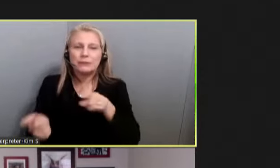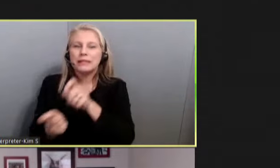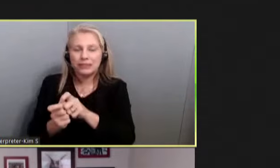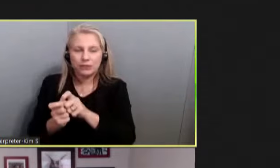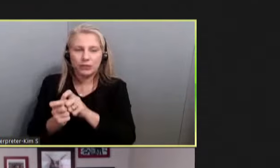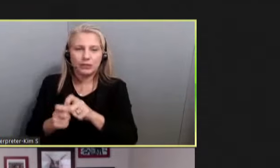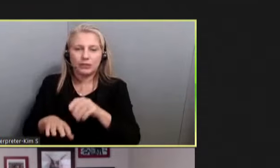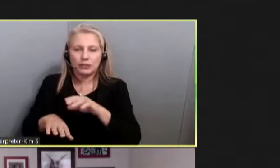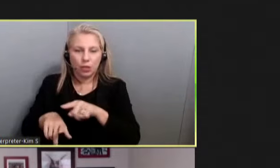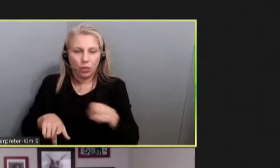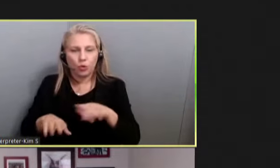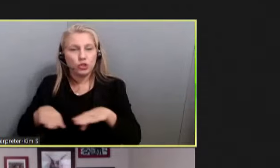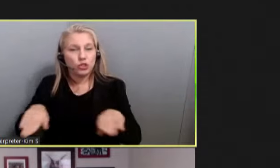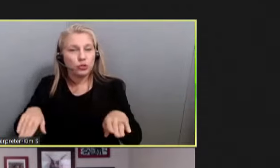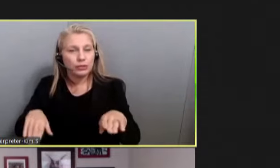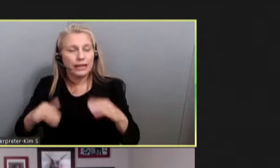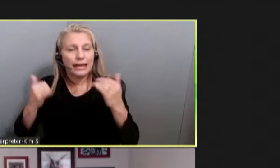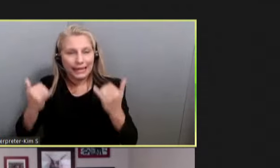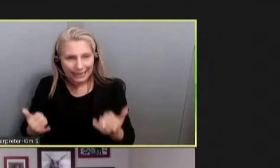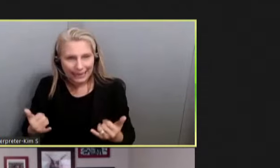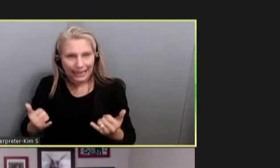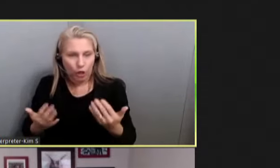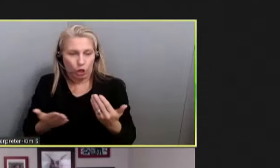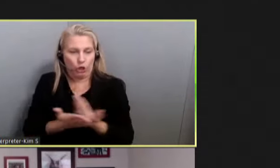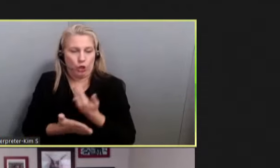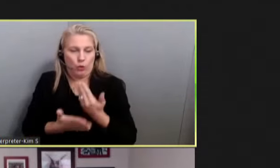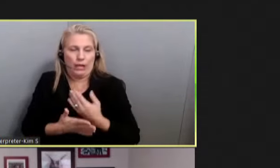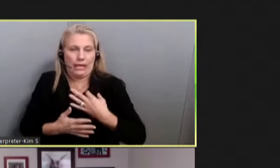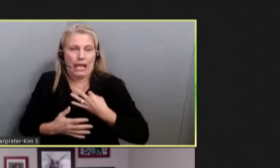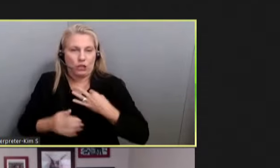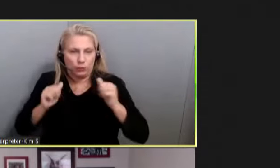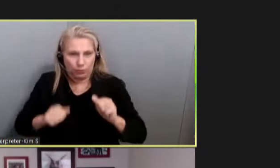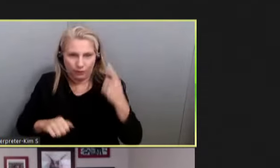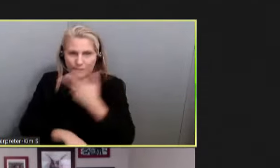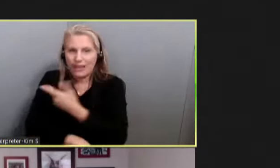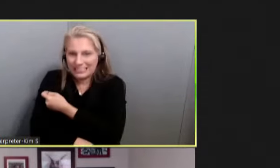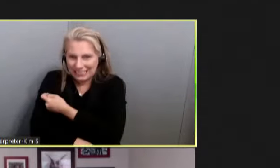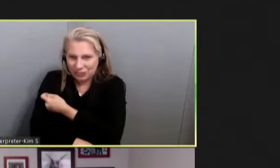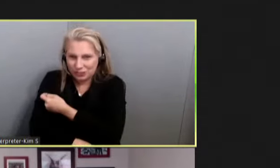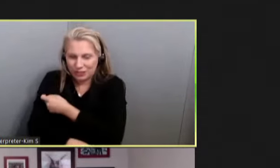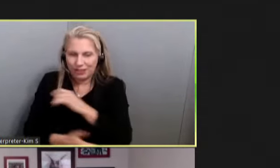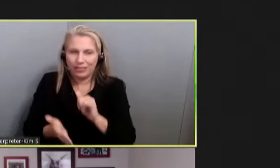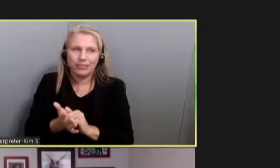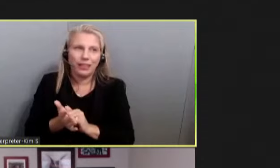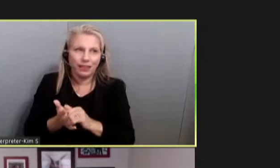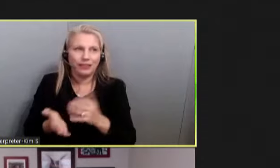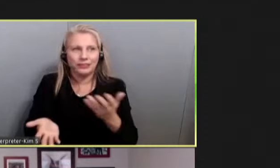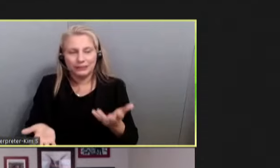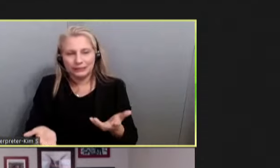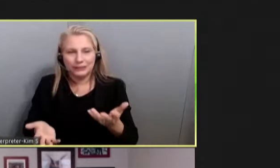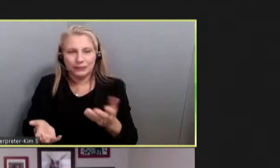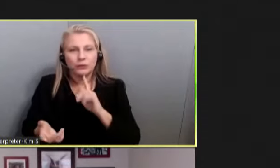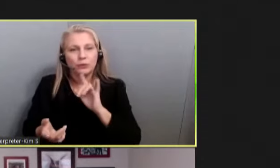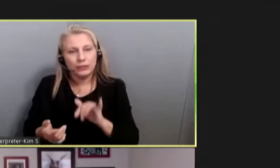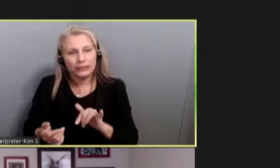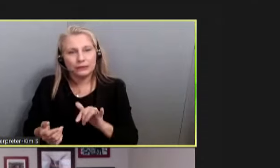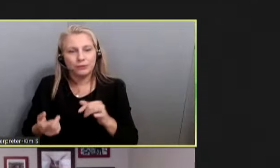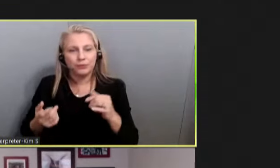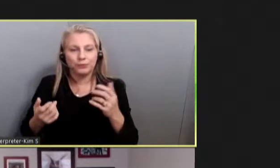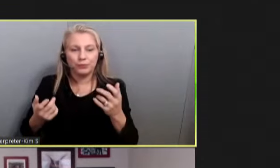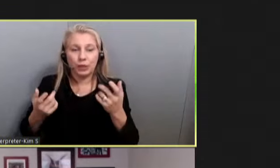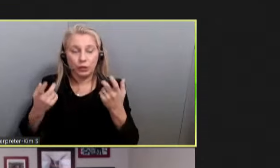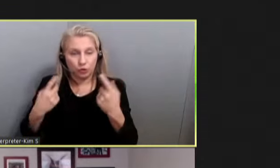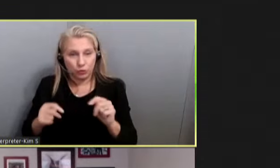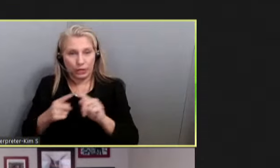those school-aged children that are now just newly eligible for vaccination, which I think really calls for trying